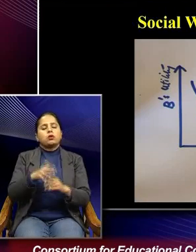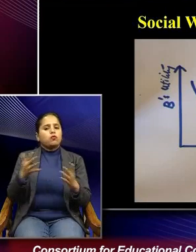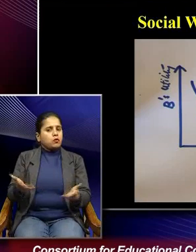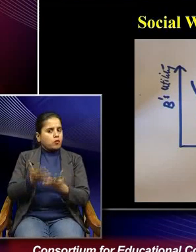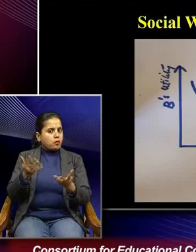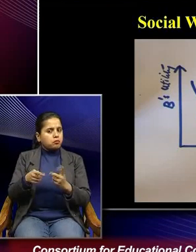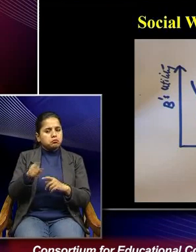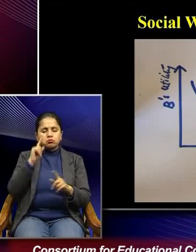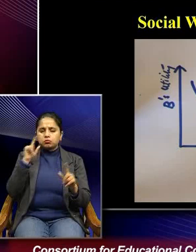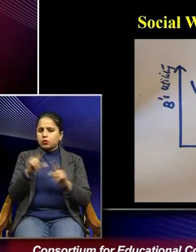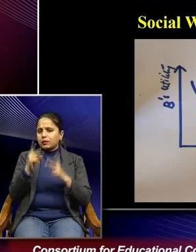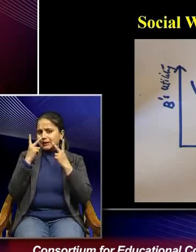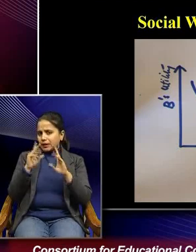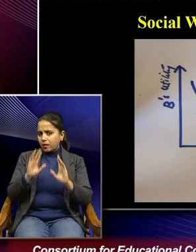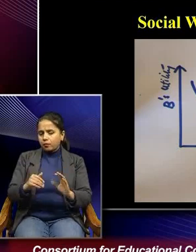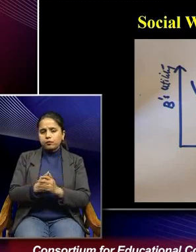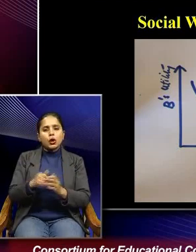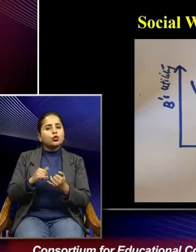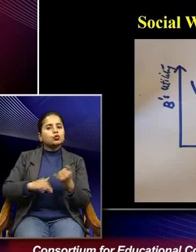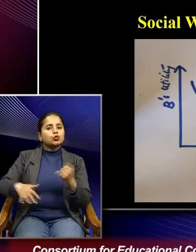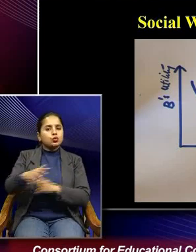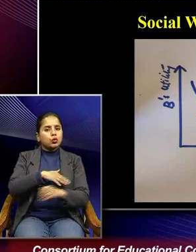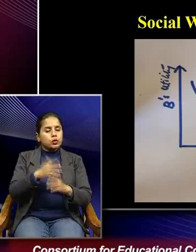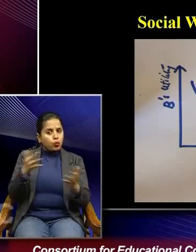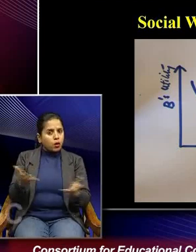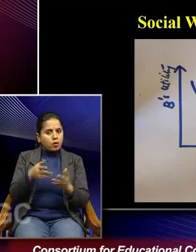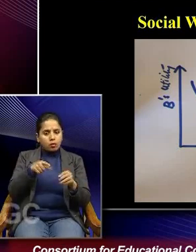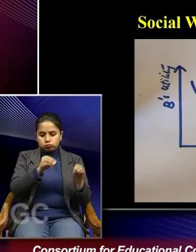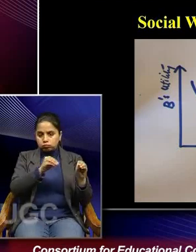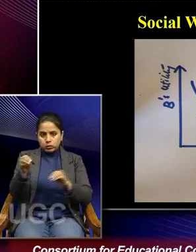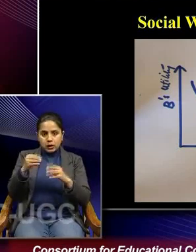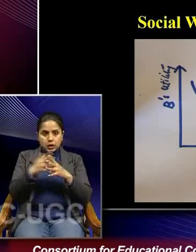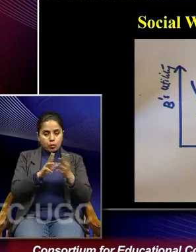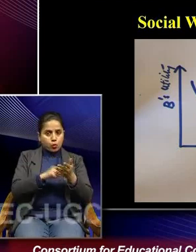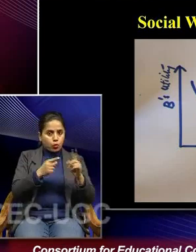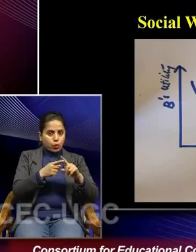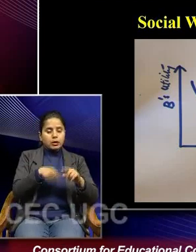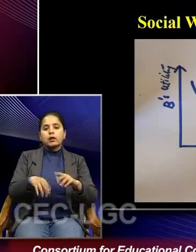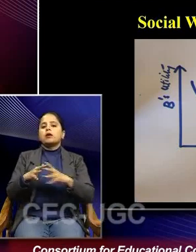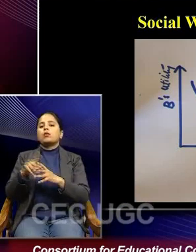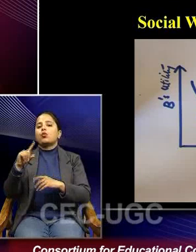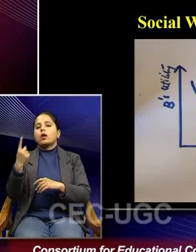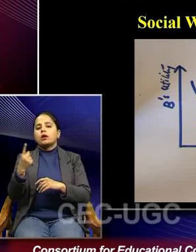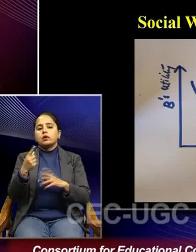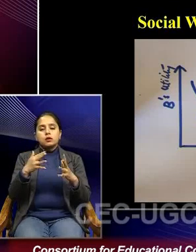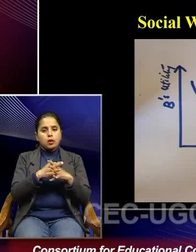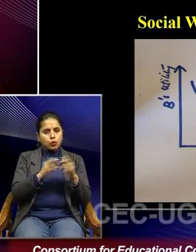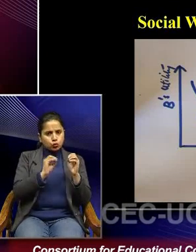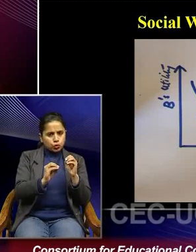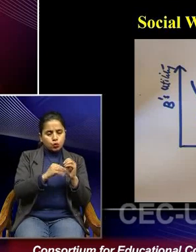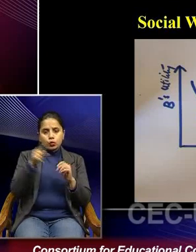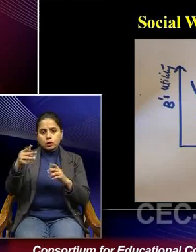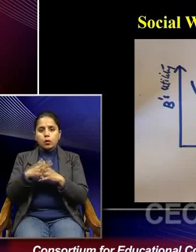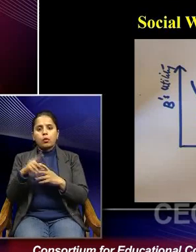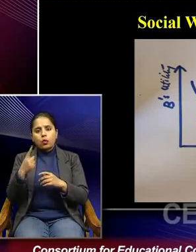it's very evident that the social welfare has moved from W0 level to W1 level. This movement from X